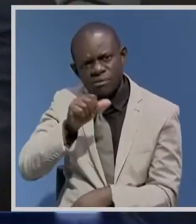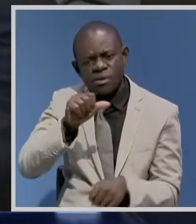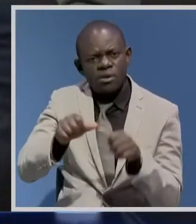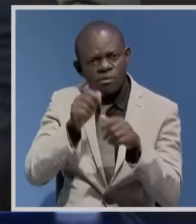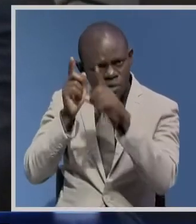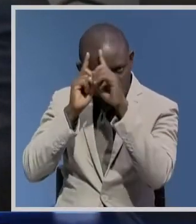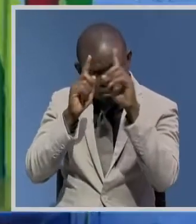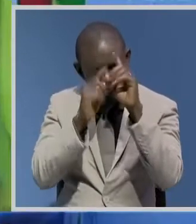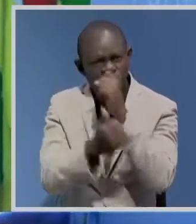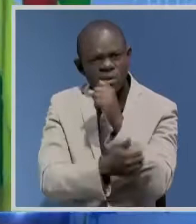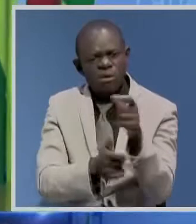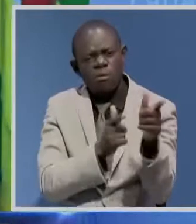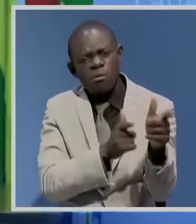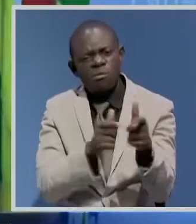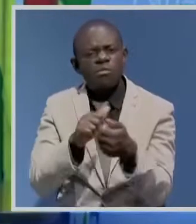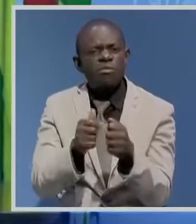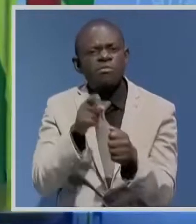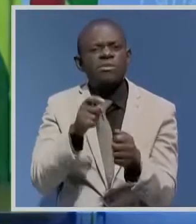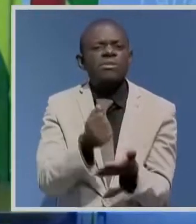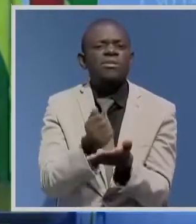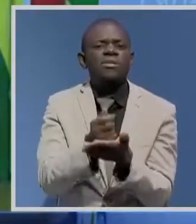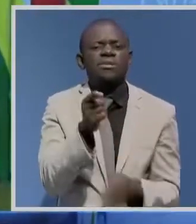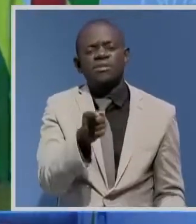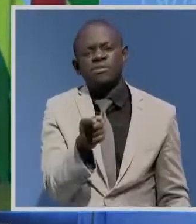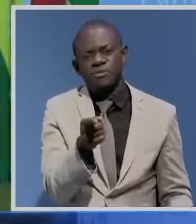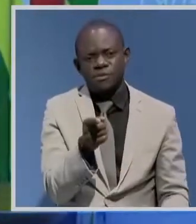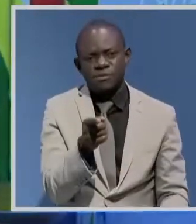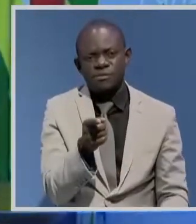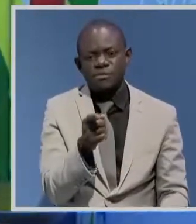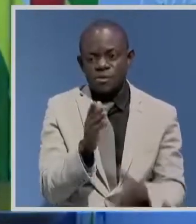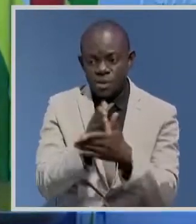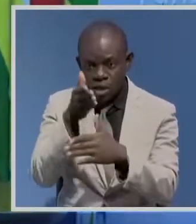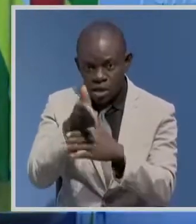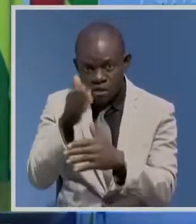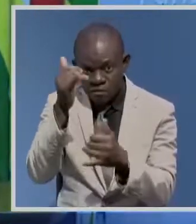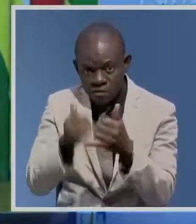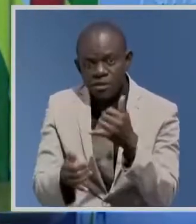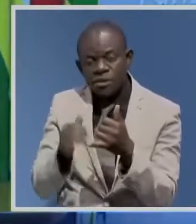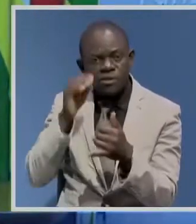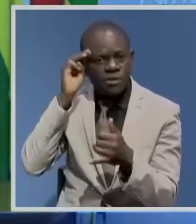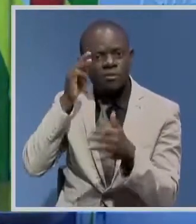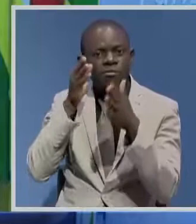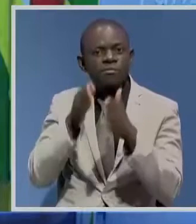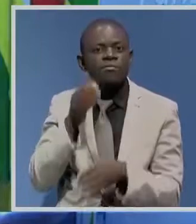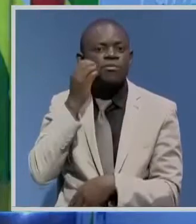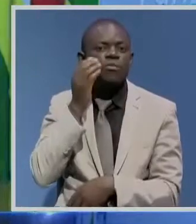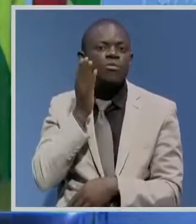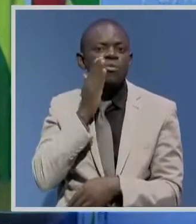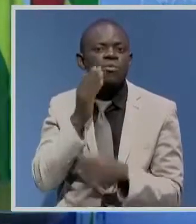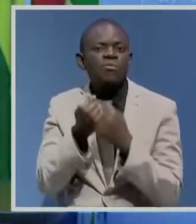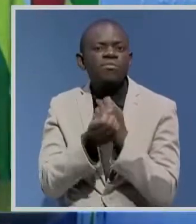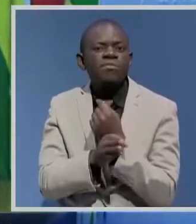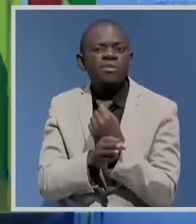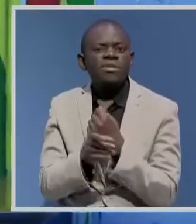DRC. Meanwhile, speaking after the closed-door meeting, Home Affairs Minister Stephen Kampiongo, who was representing his counterpart